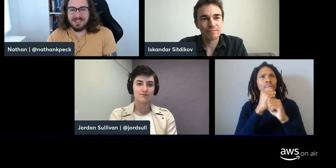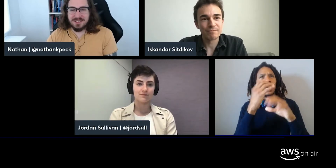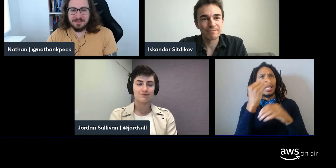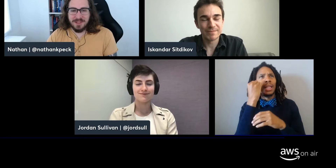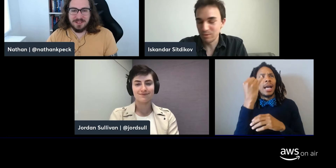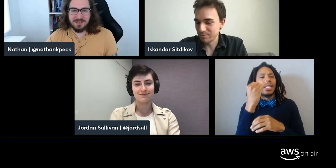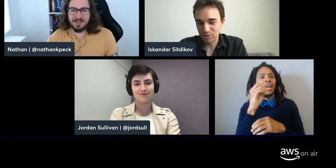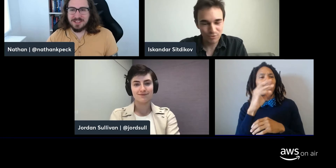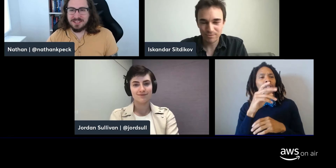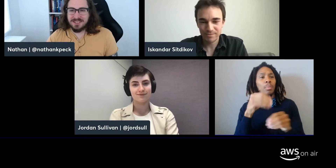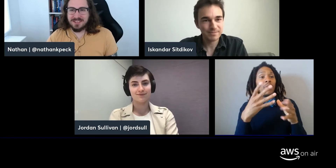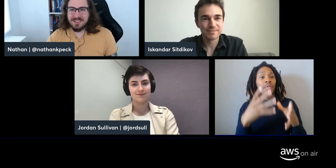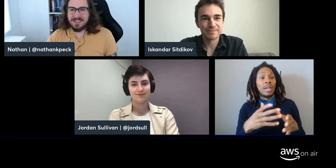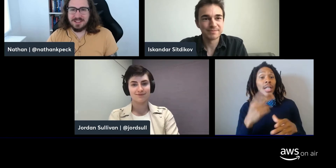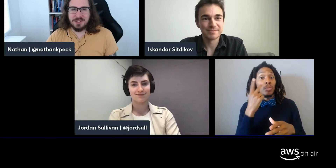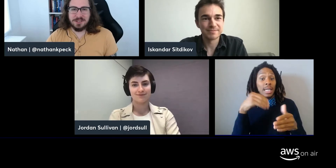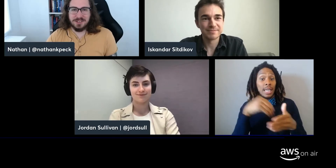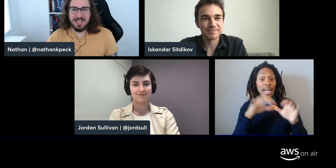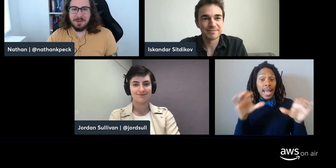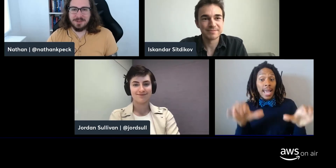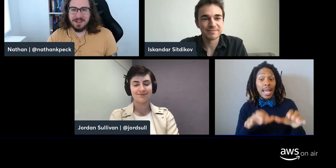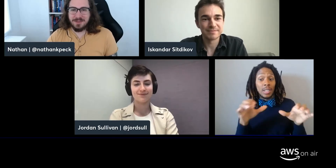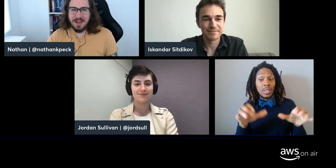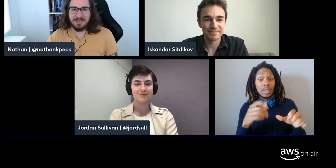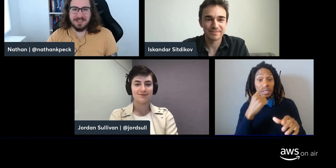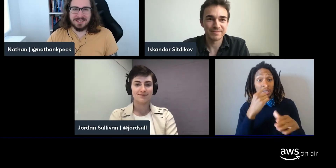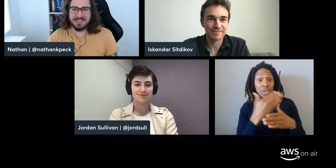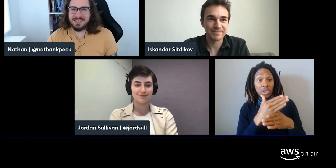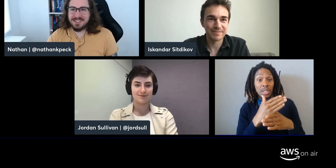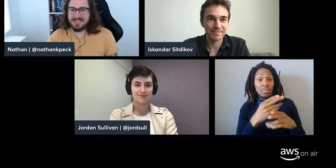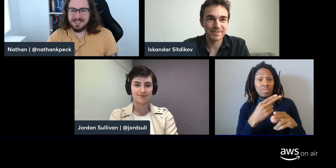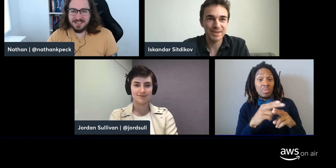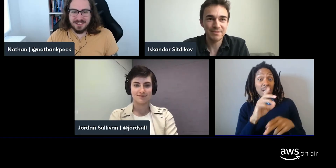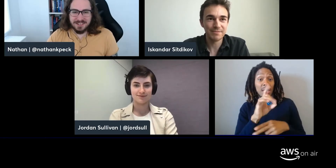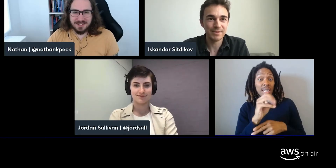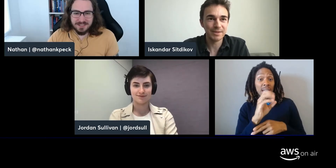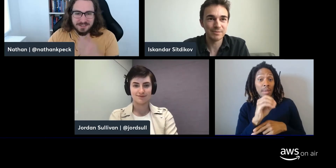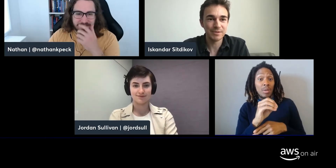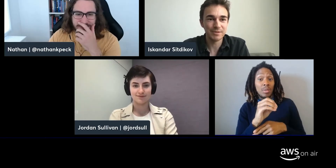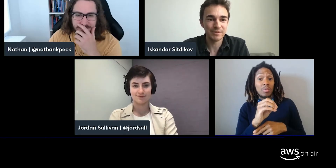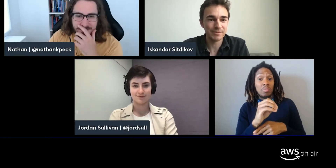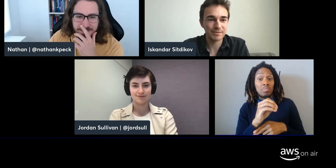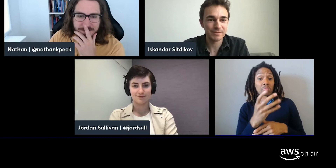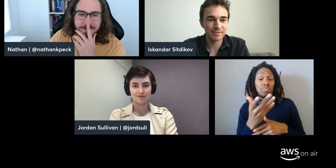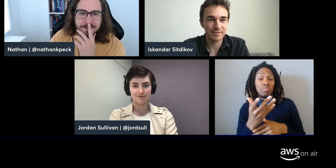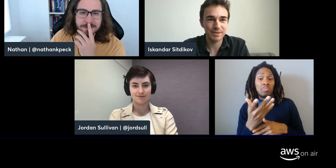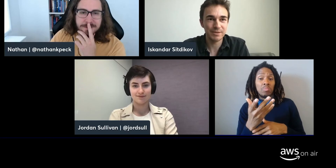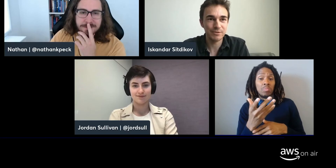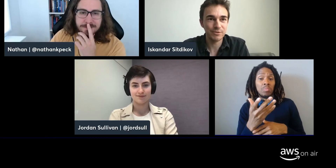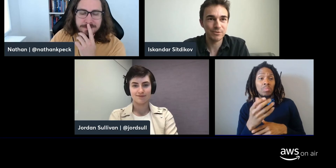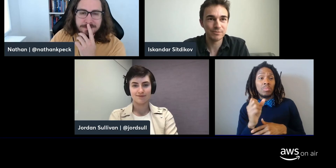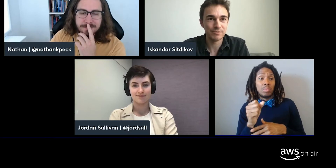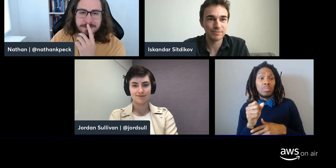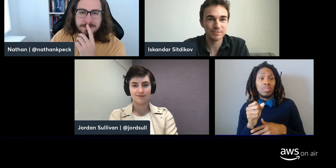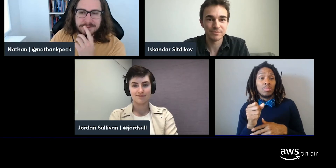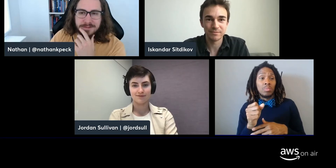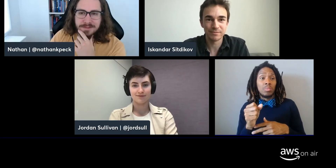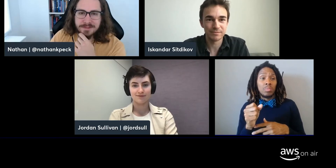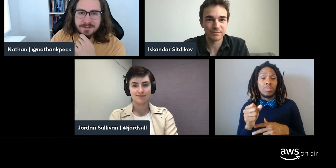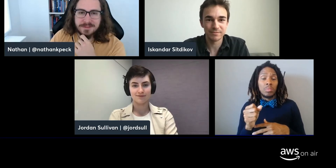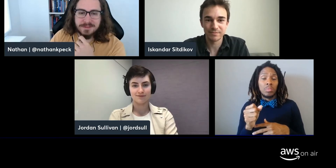action? Sure. Can you share a little demo of how it looks? Yeah, let me. Yeah, if you